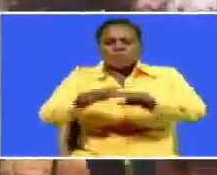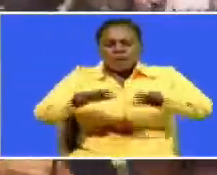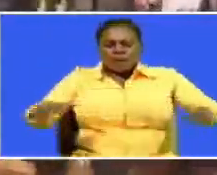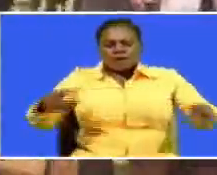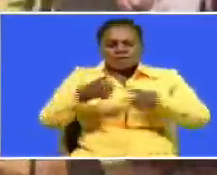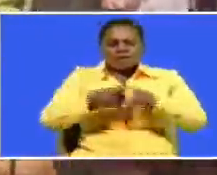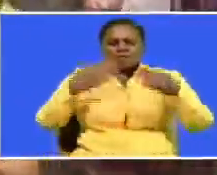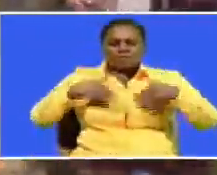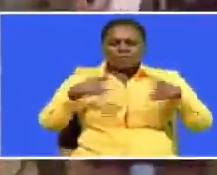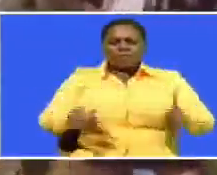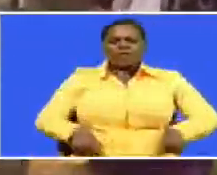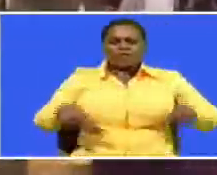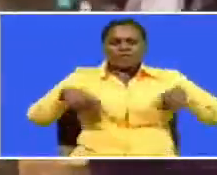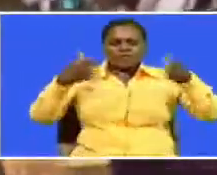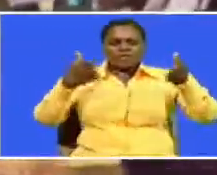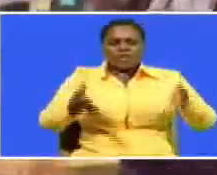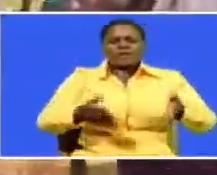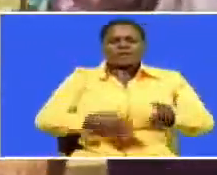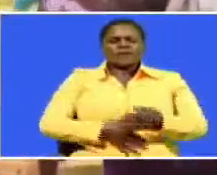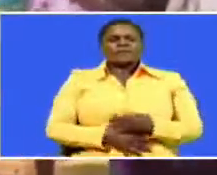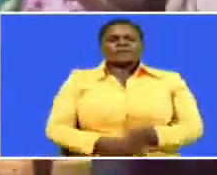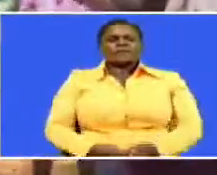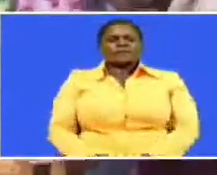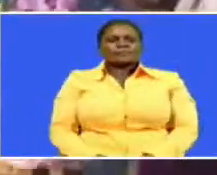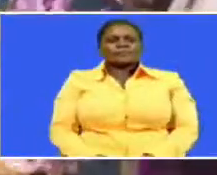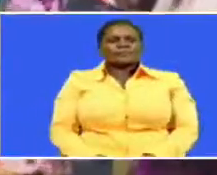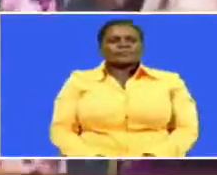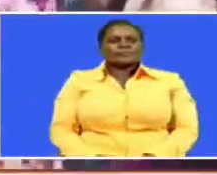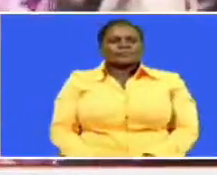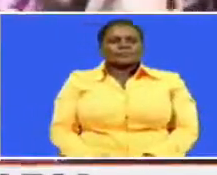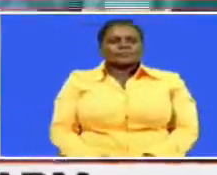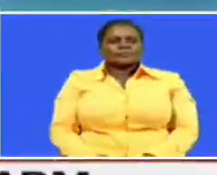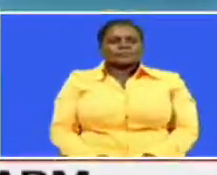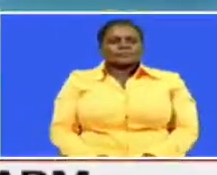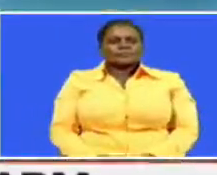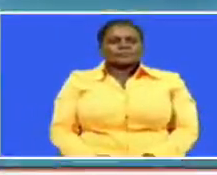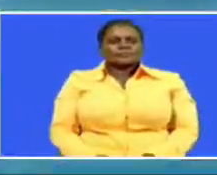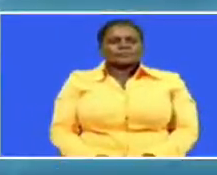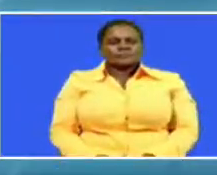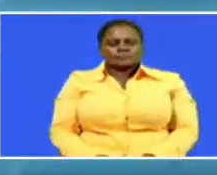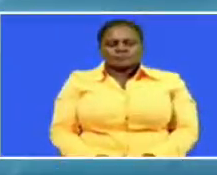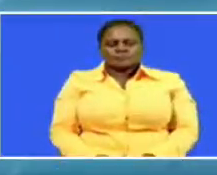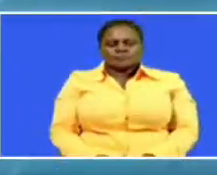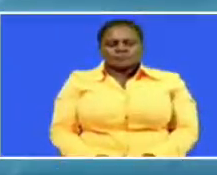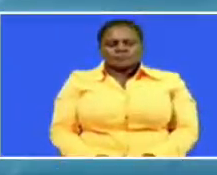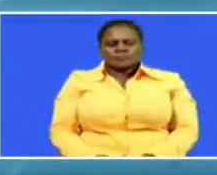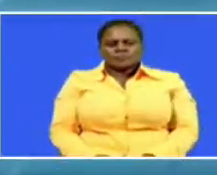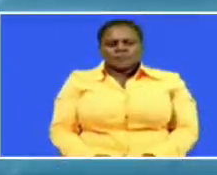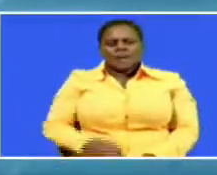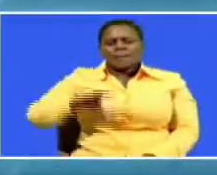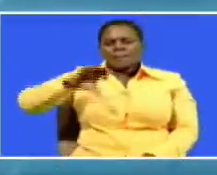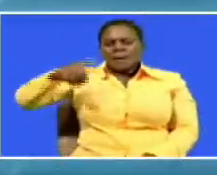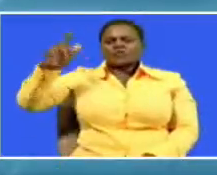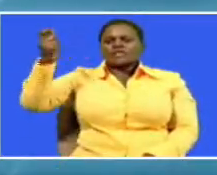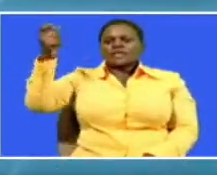the squatters. David Muthoka, KTN News. Now from Eldoret, let's head to the Mount Kenya region, where Deputy